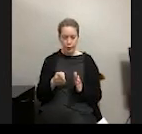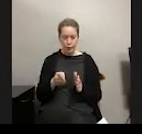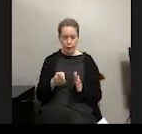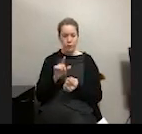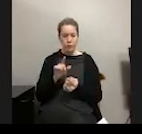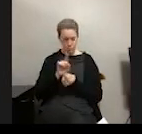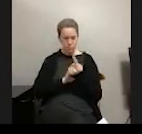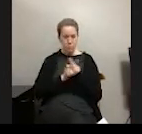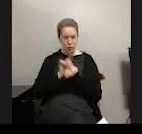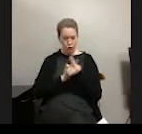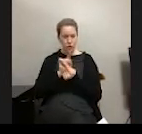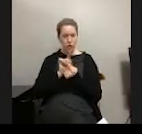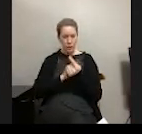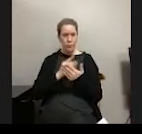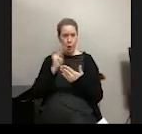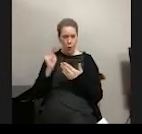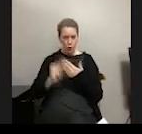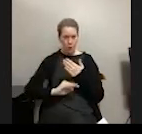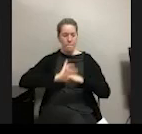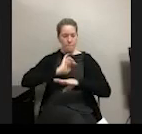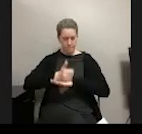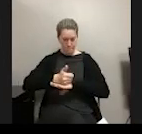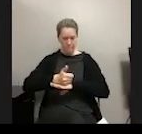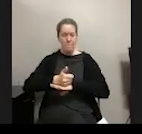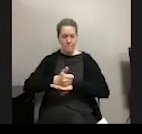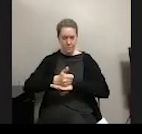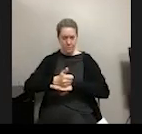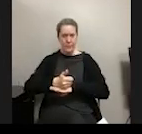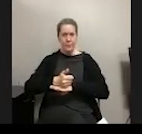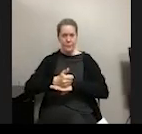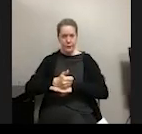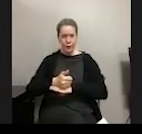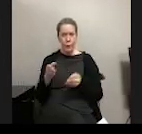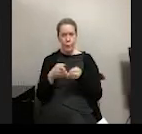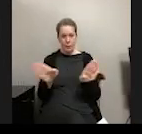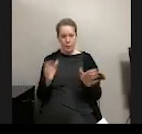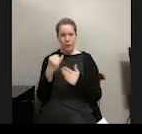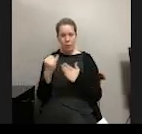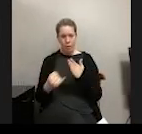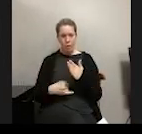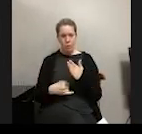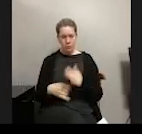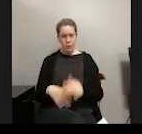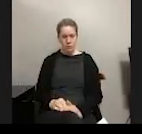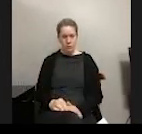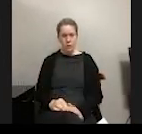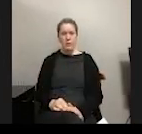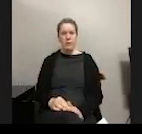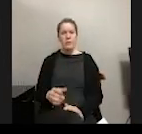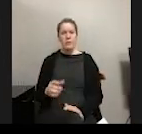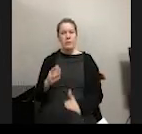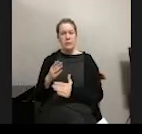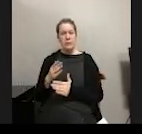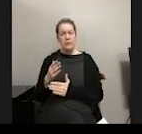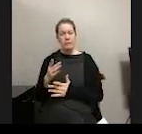mentorship program through their public art commissions. Some of that is that it's